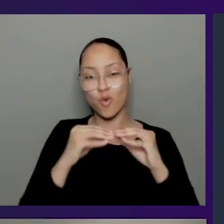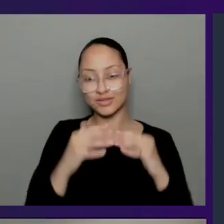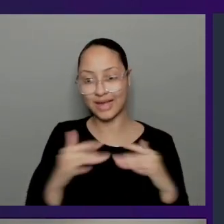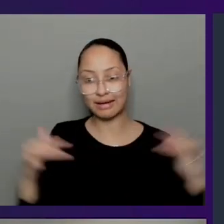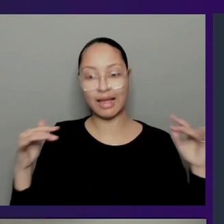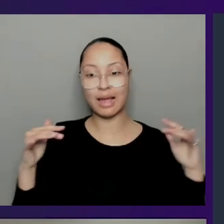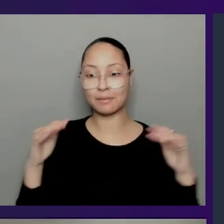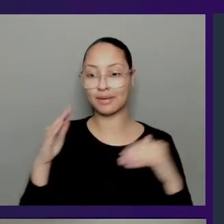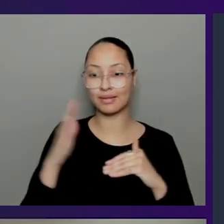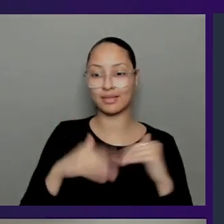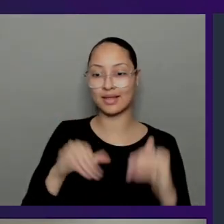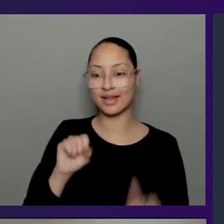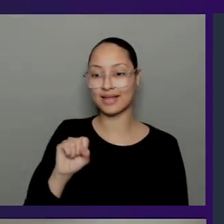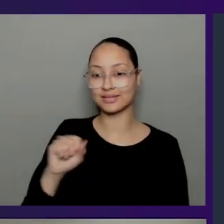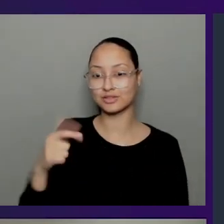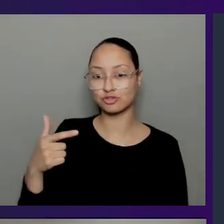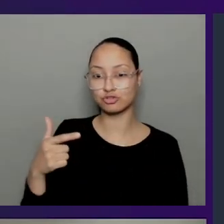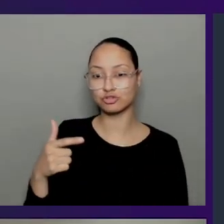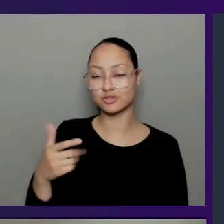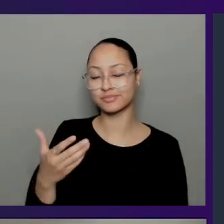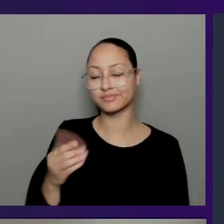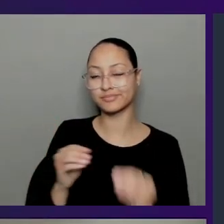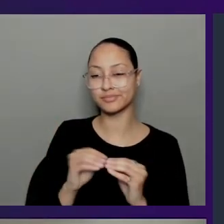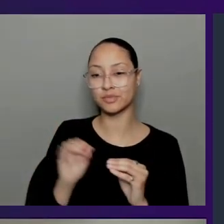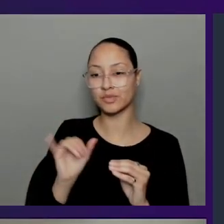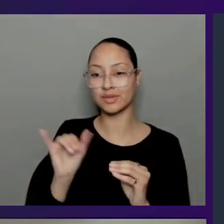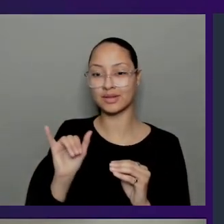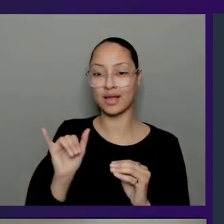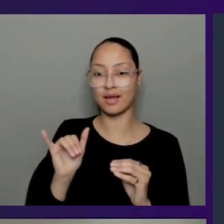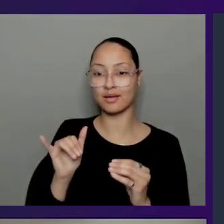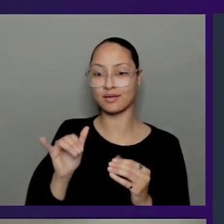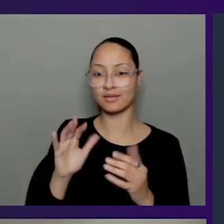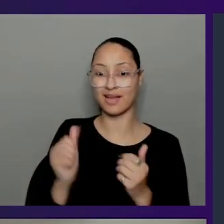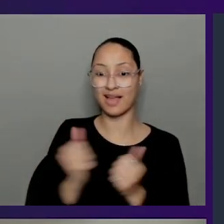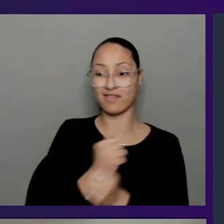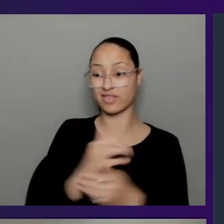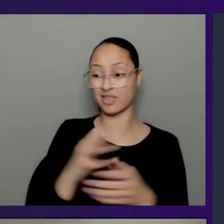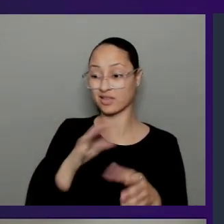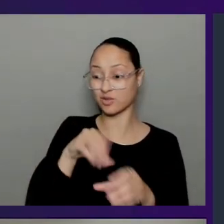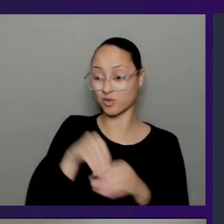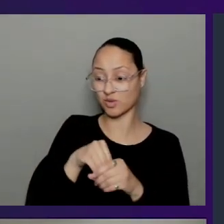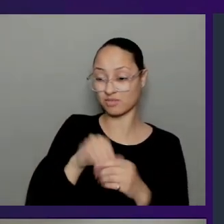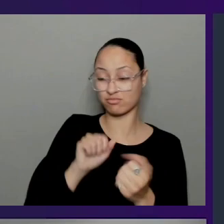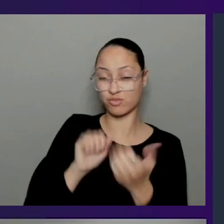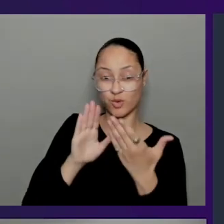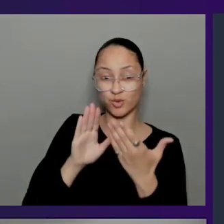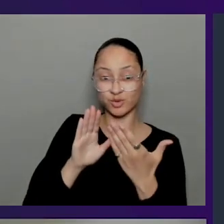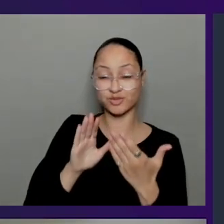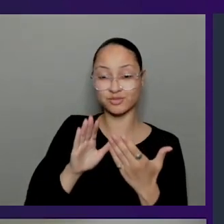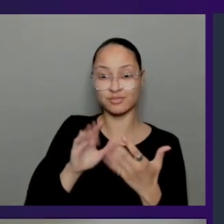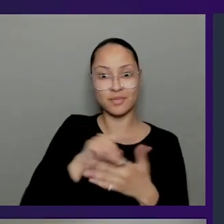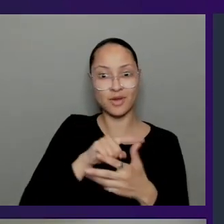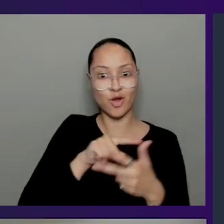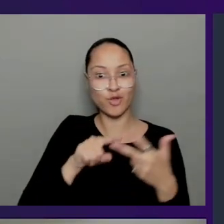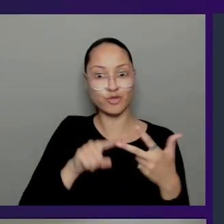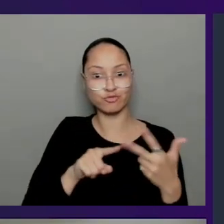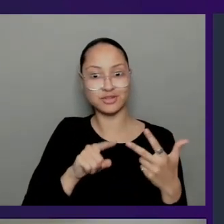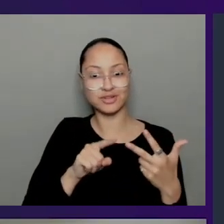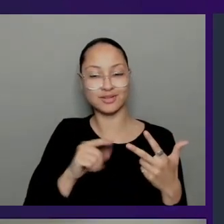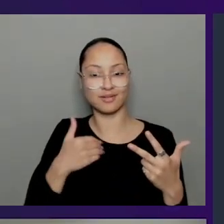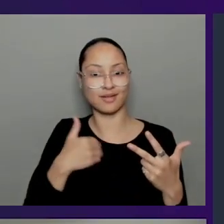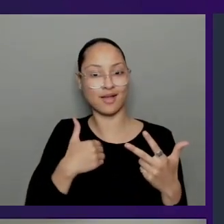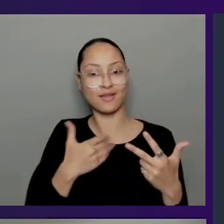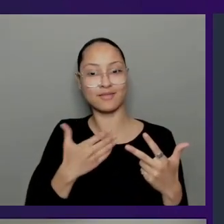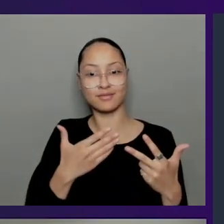like the Goldilocks approach. So all three approaches have valid use cases, and there's no one